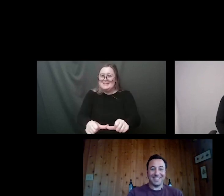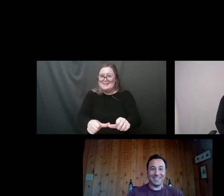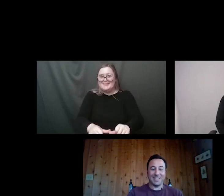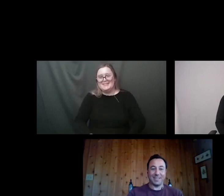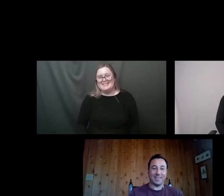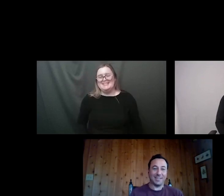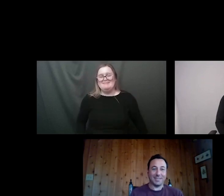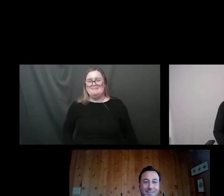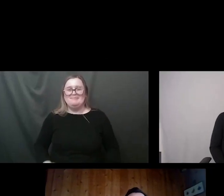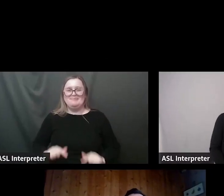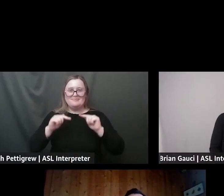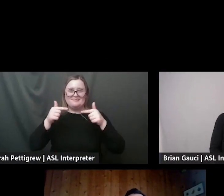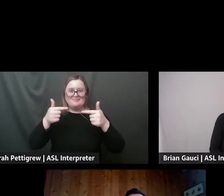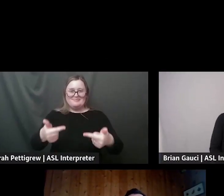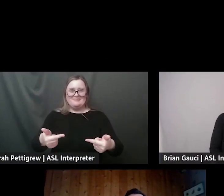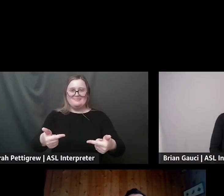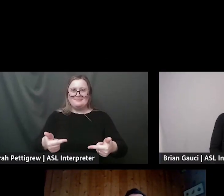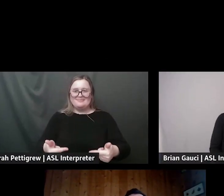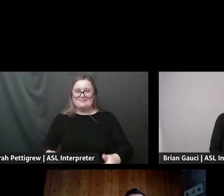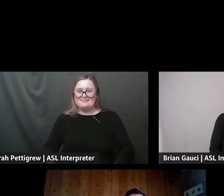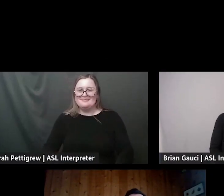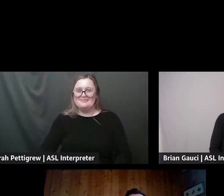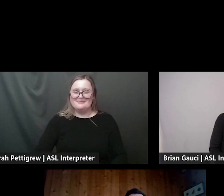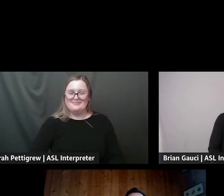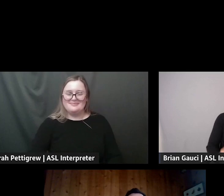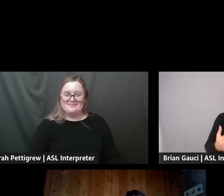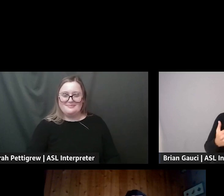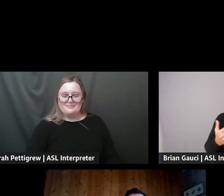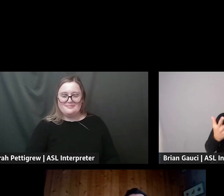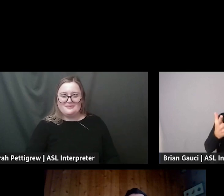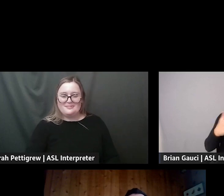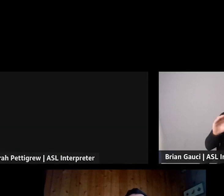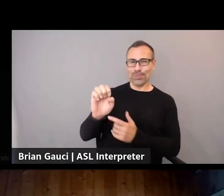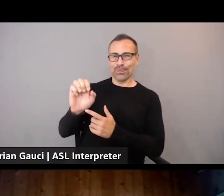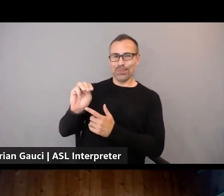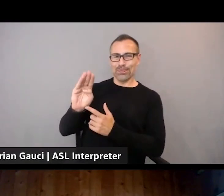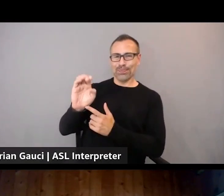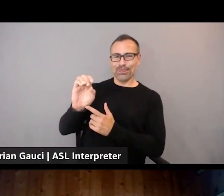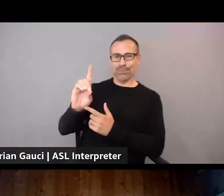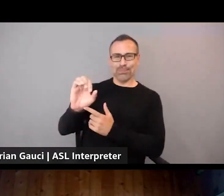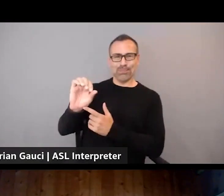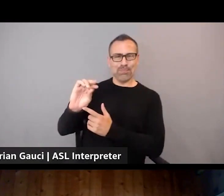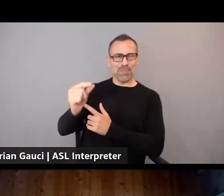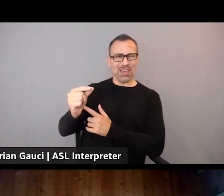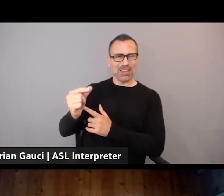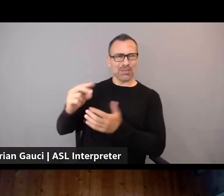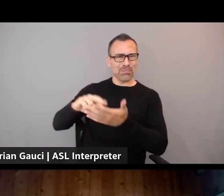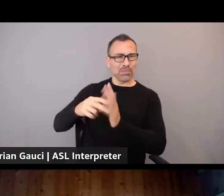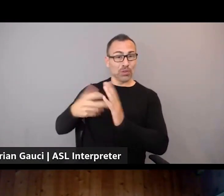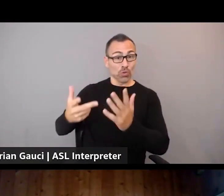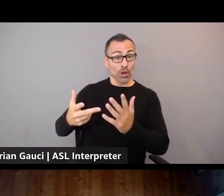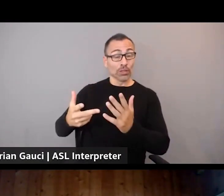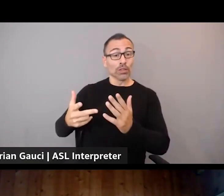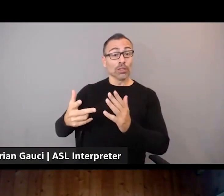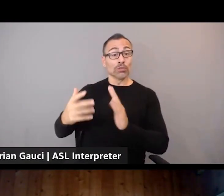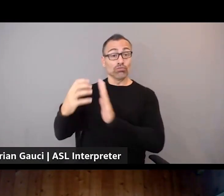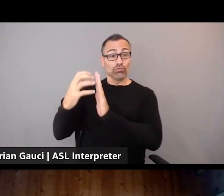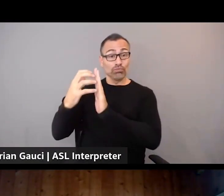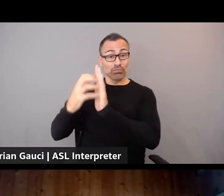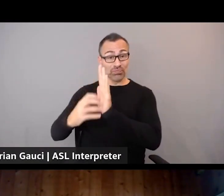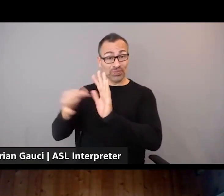got numbers. Text turns into numbers, are embeddings. Yes. So what are